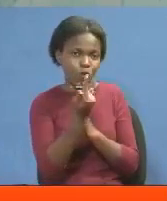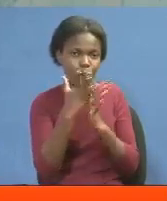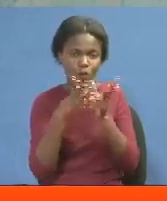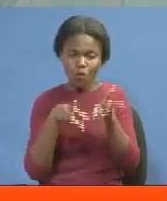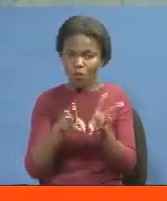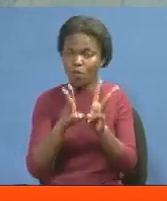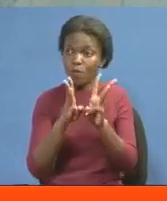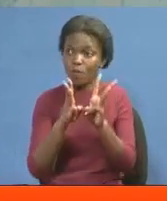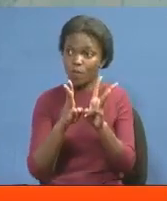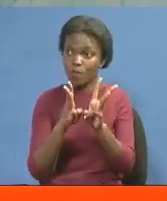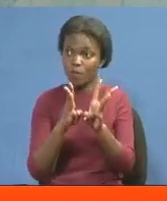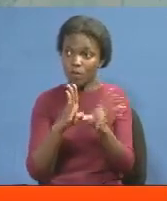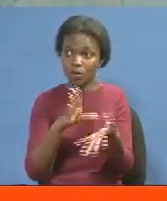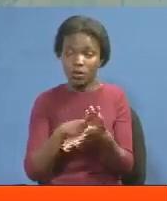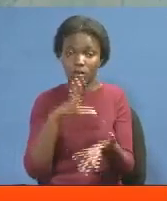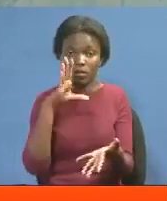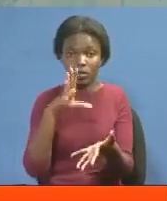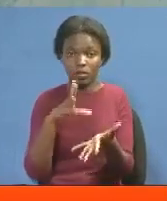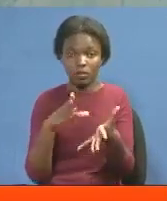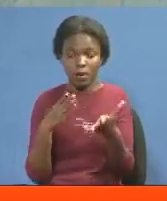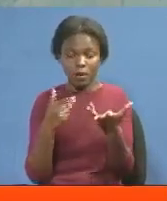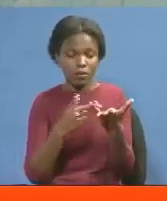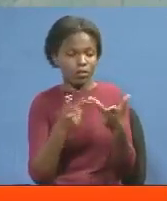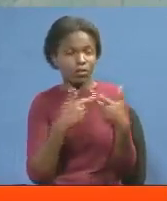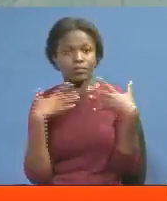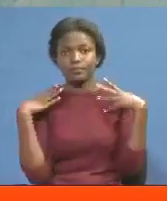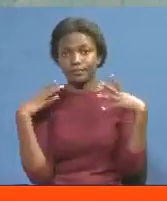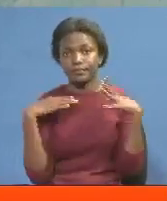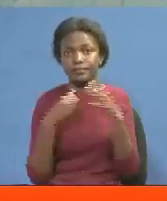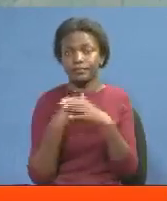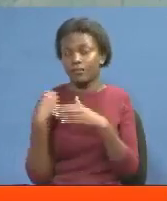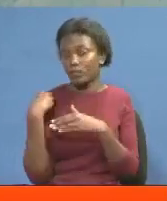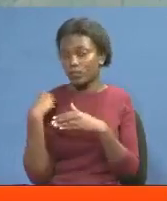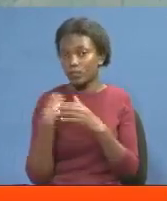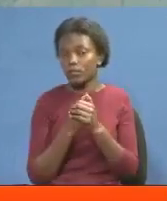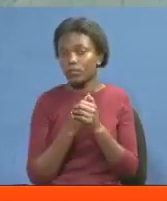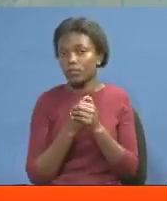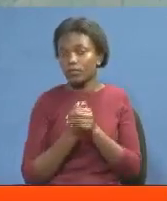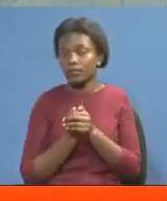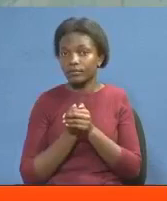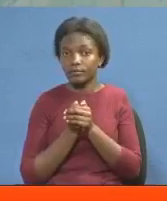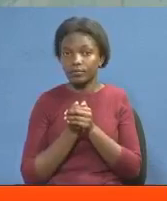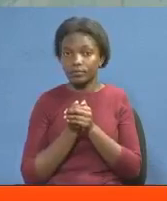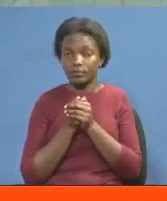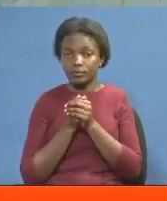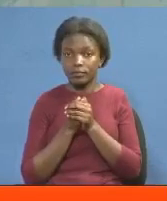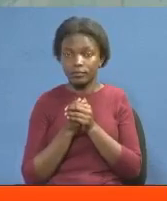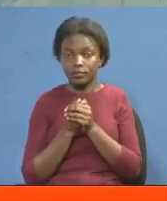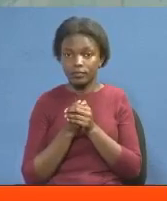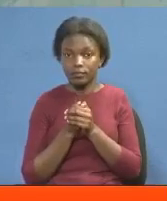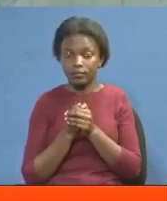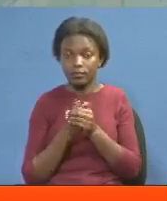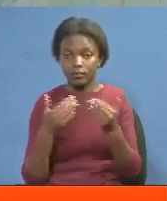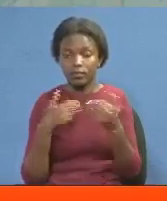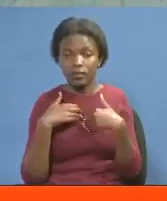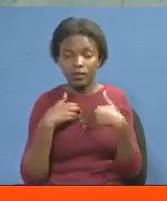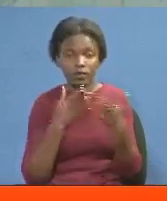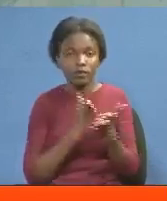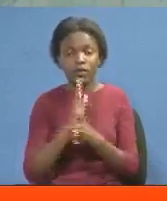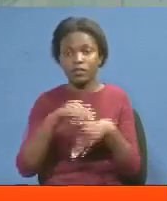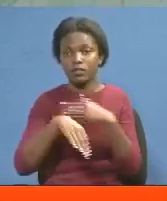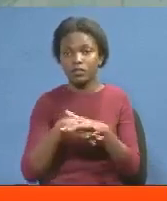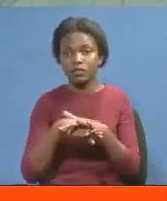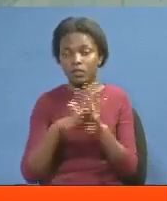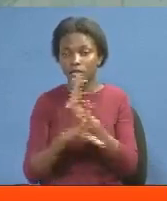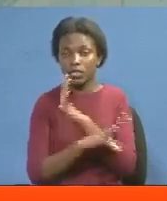way, of increasing our own population. Mm-hmm. And once they are members of our community, once they are citizens of our country, they have all the rights of